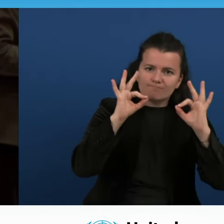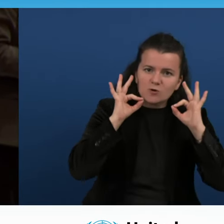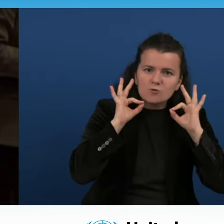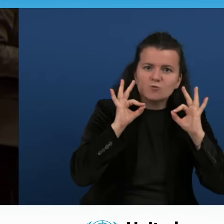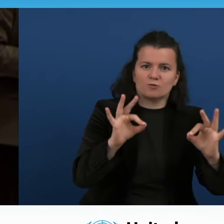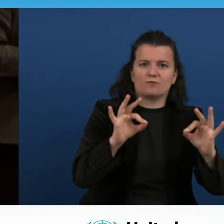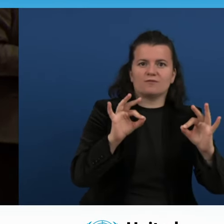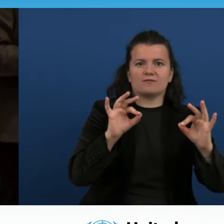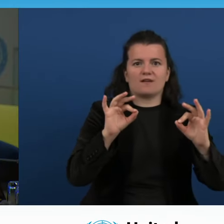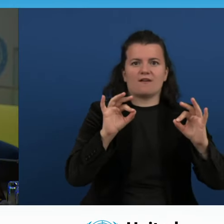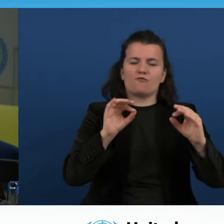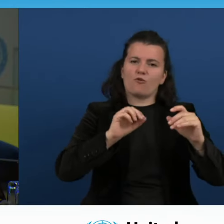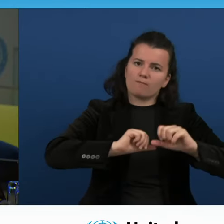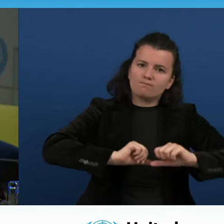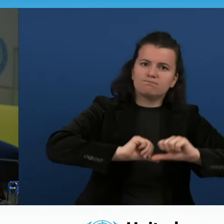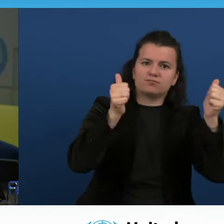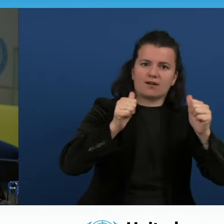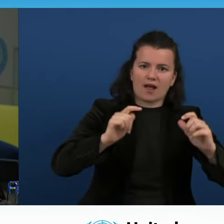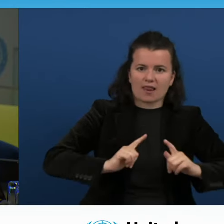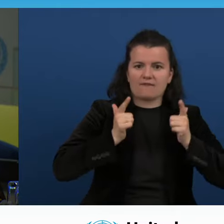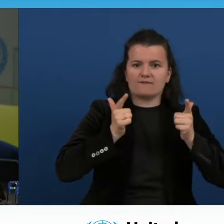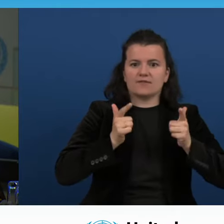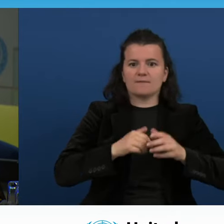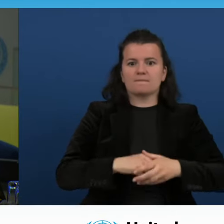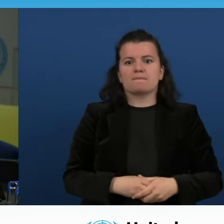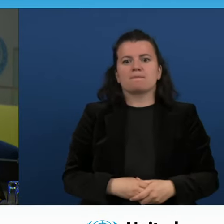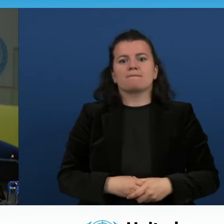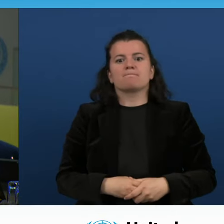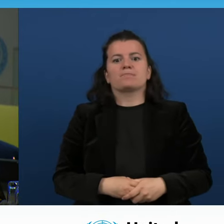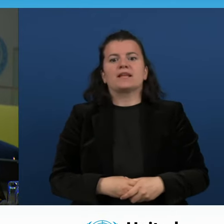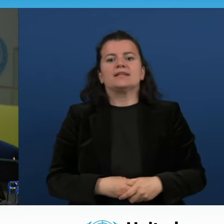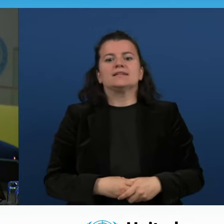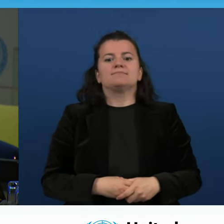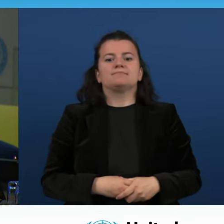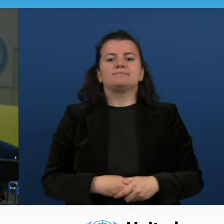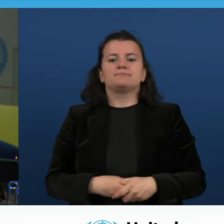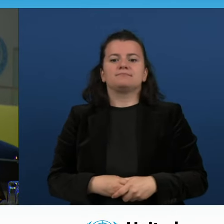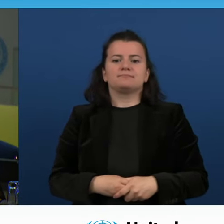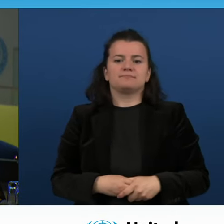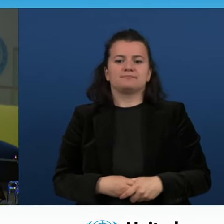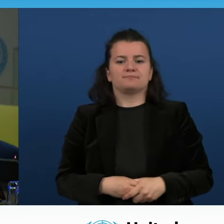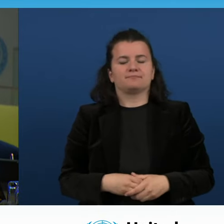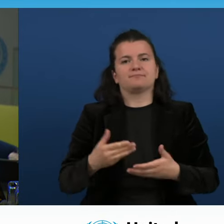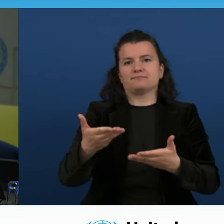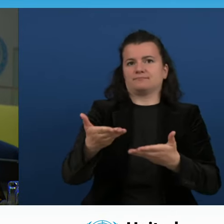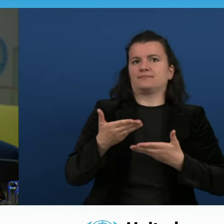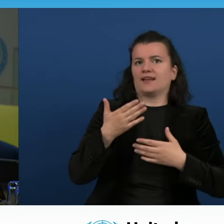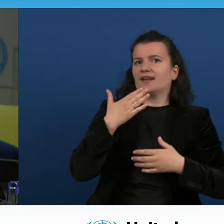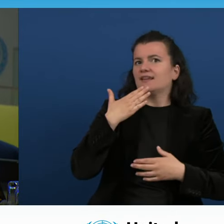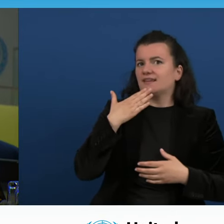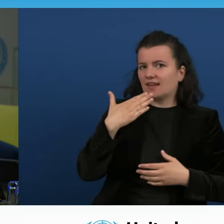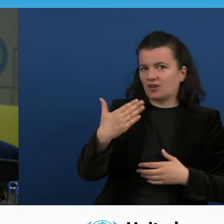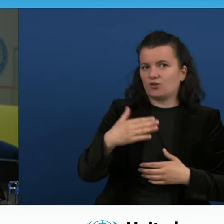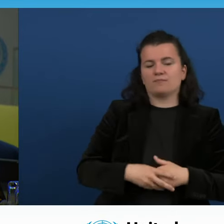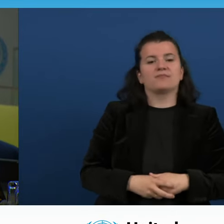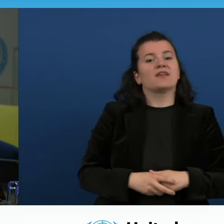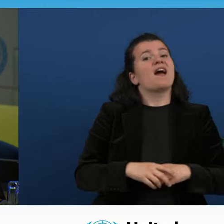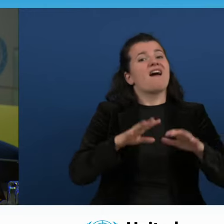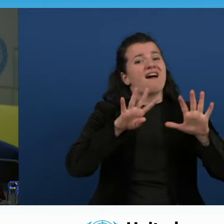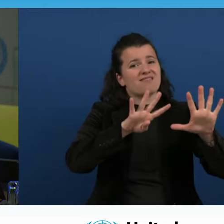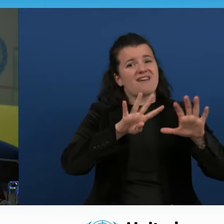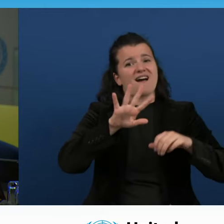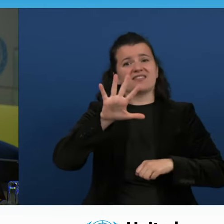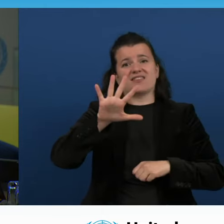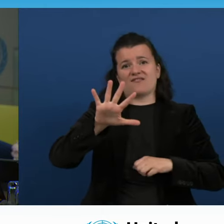Yeah, thank you so much for asking this important question, Augusta. I have to say, you know, despite the fact that 95% of us live close to regions where there